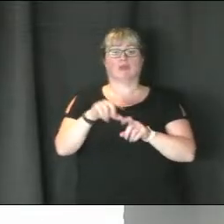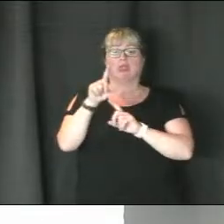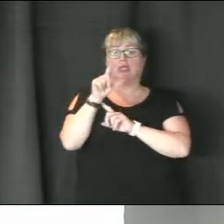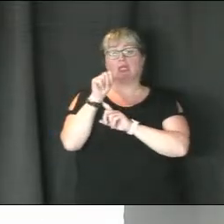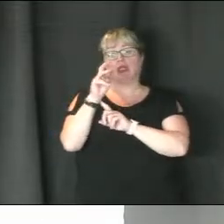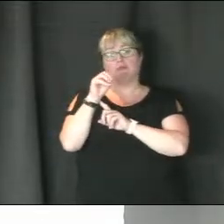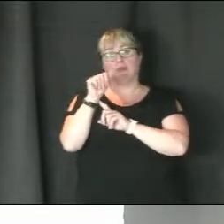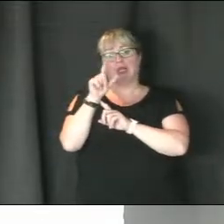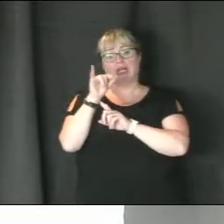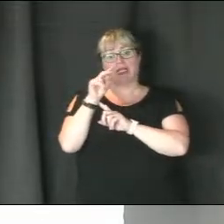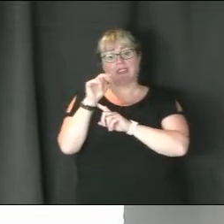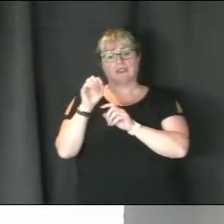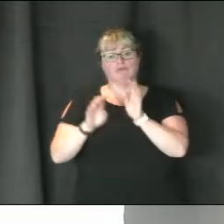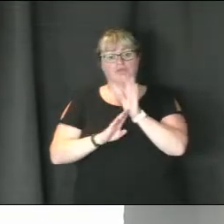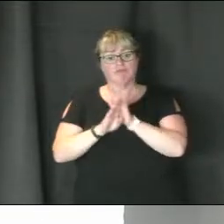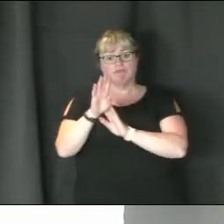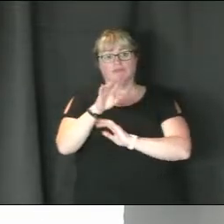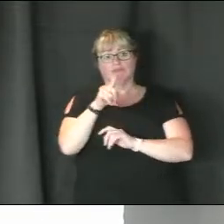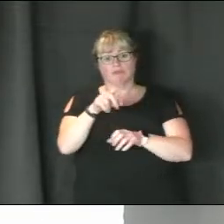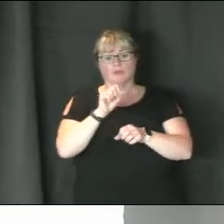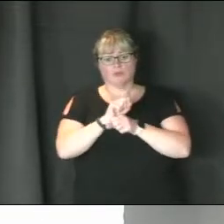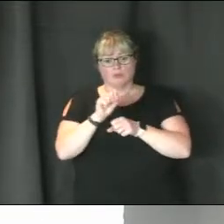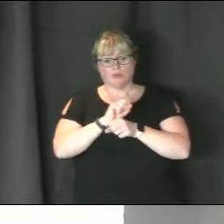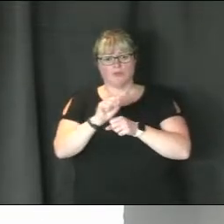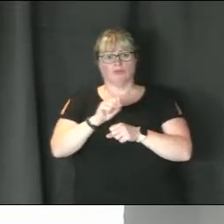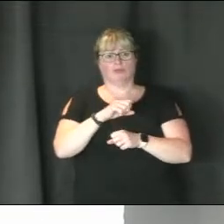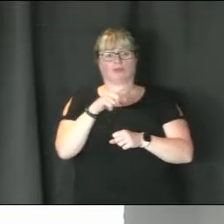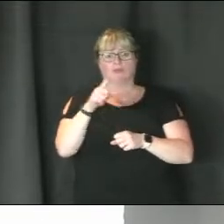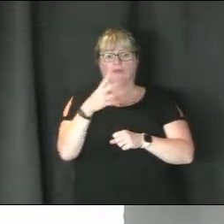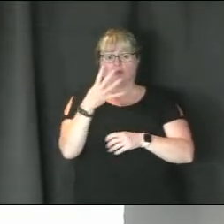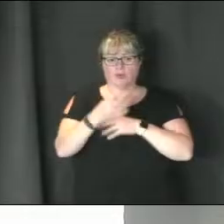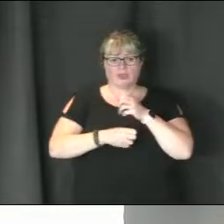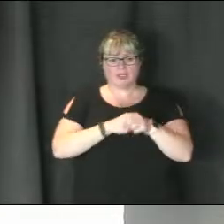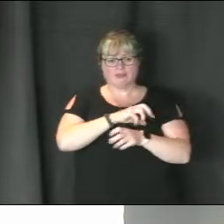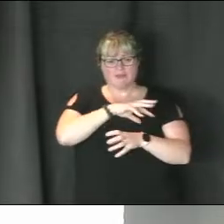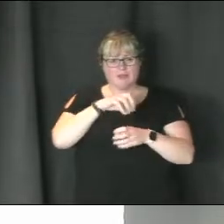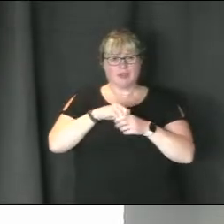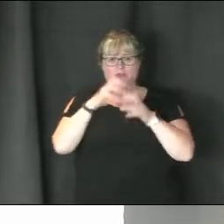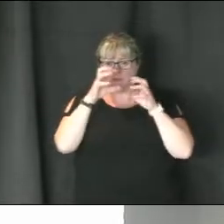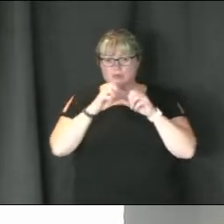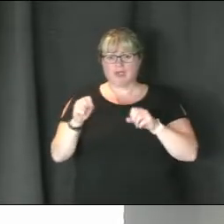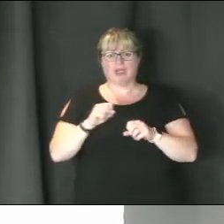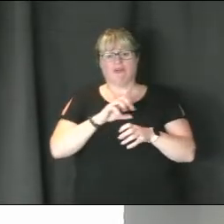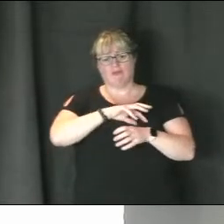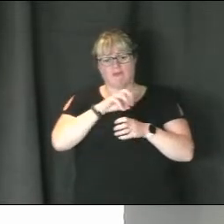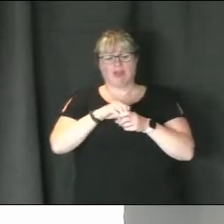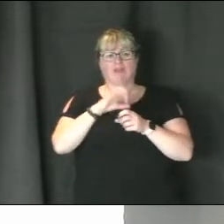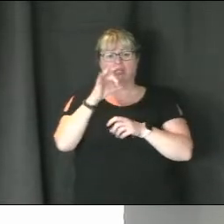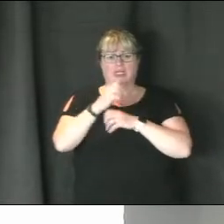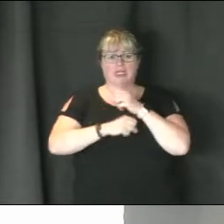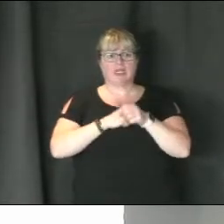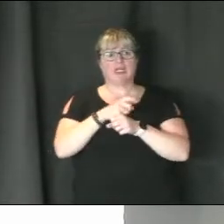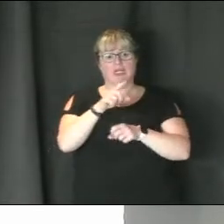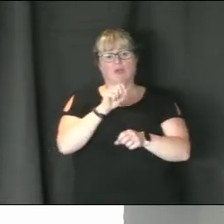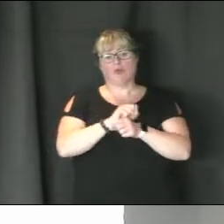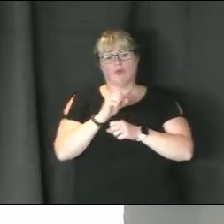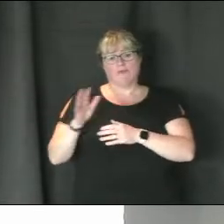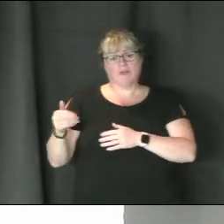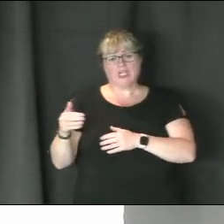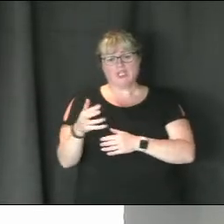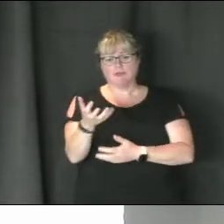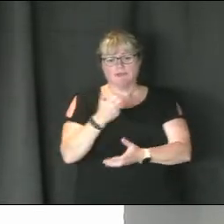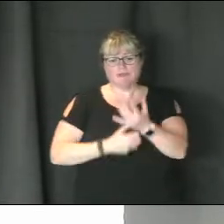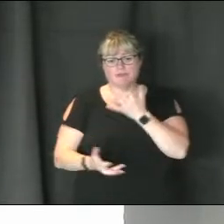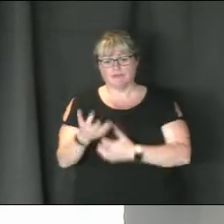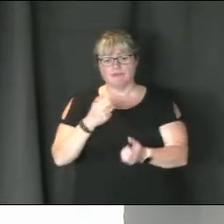Development Association for 40 years and served as president for 9. He was an inshore fish harvester for 40 years,